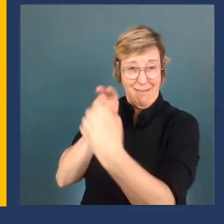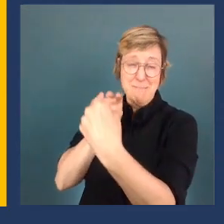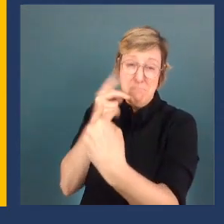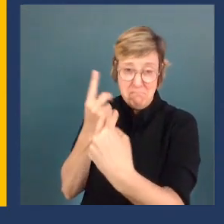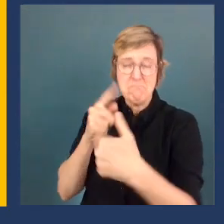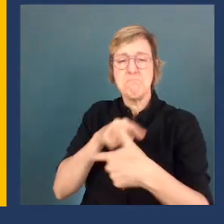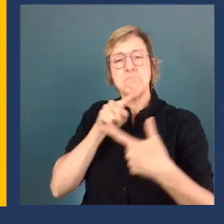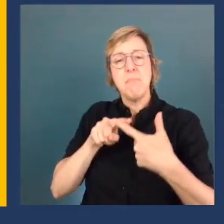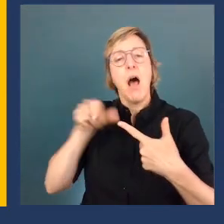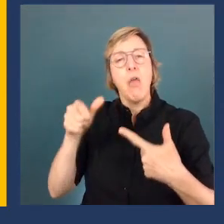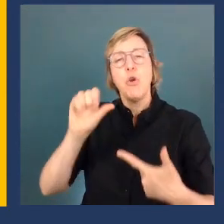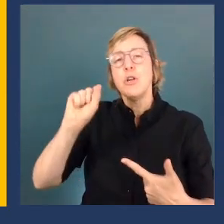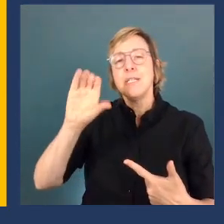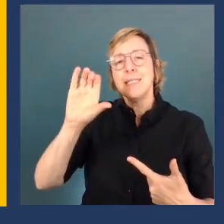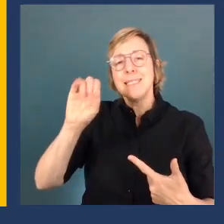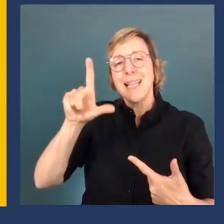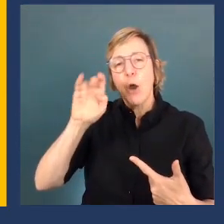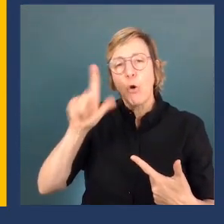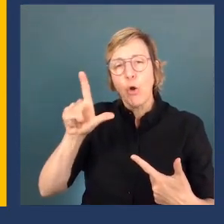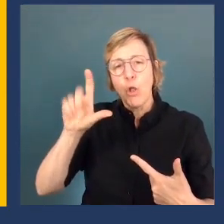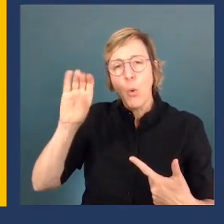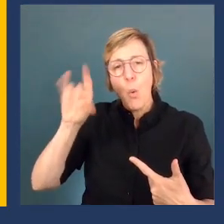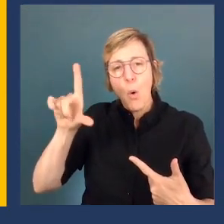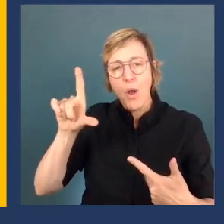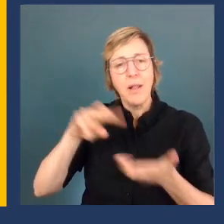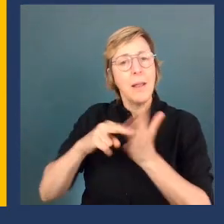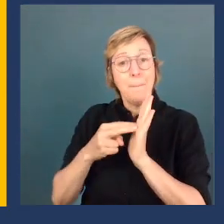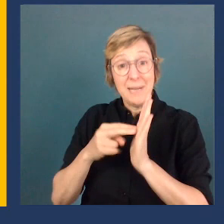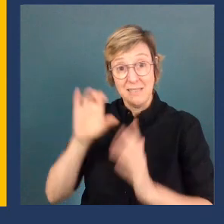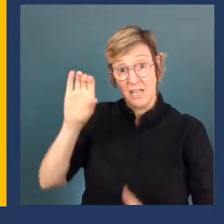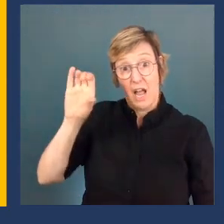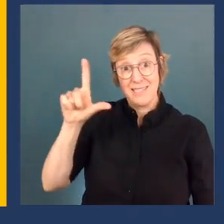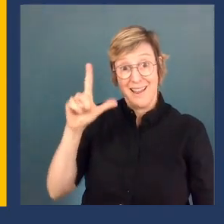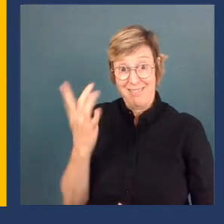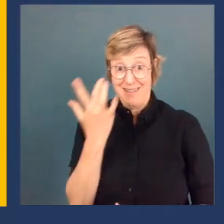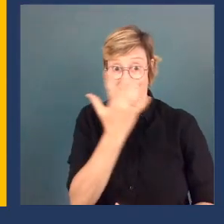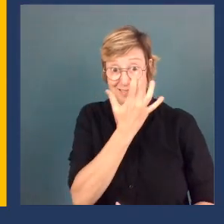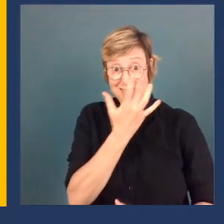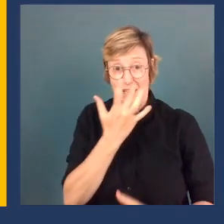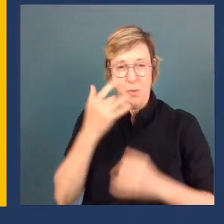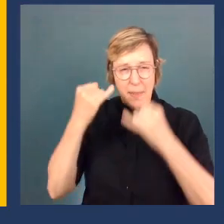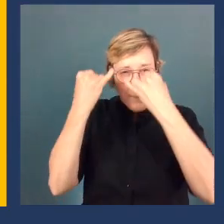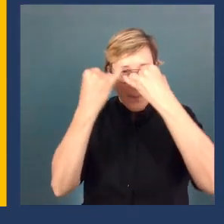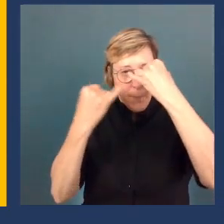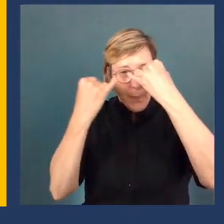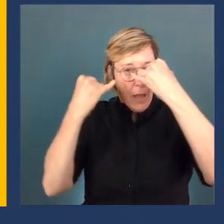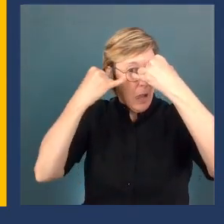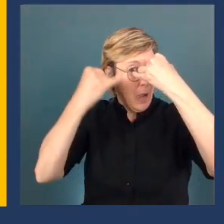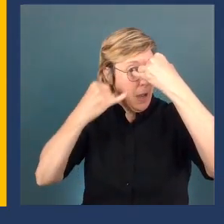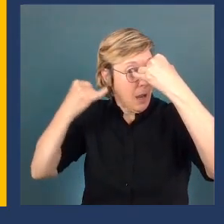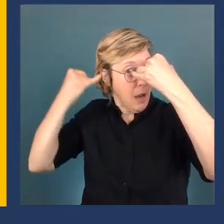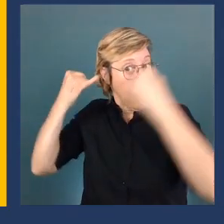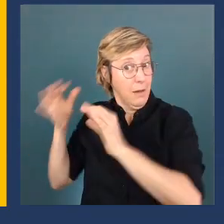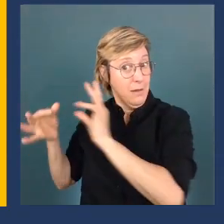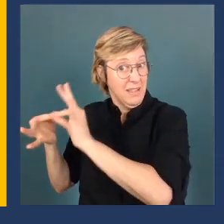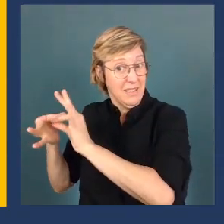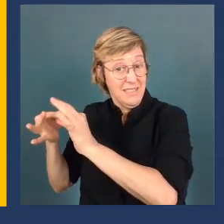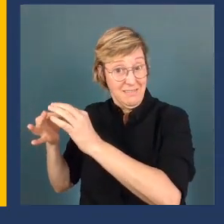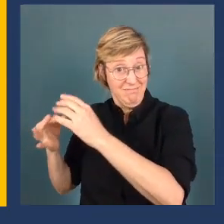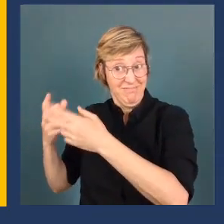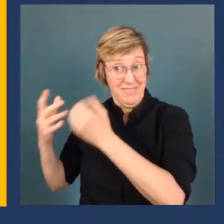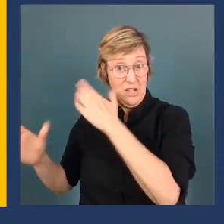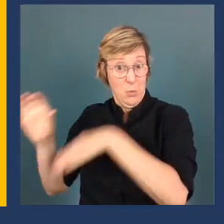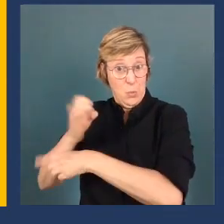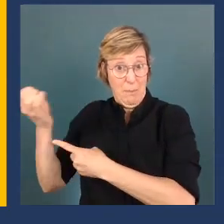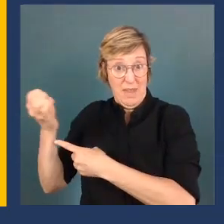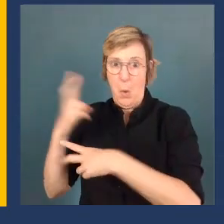basically a contact lens with some wire inside it, and then a wire coming out from that contact lens hooked up to a bunch of equipment. That's great. It's the